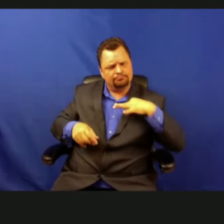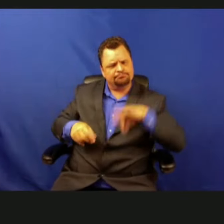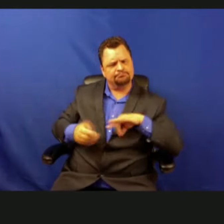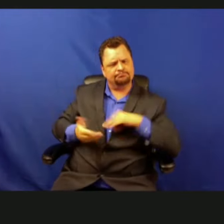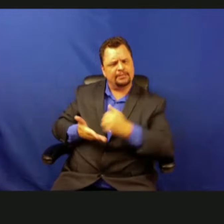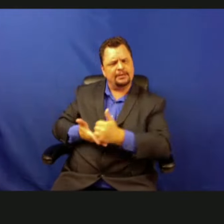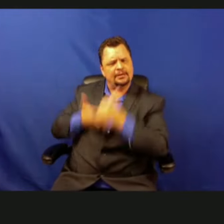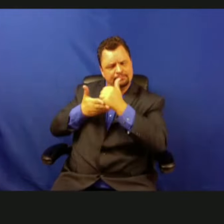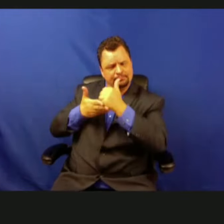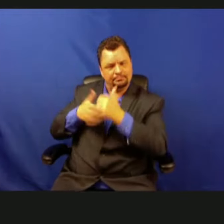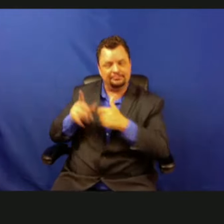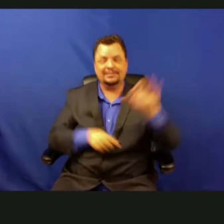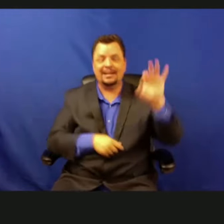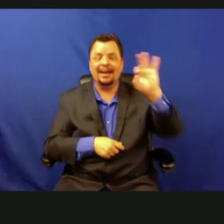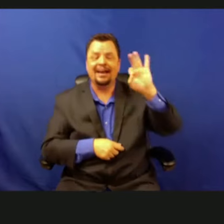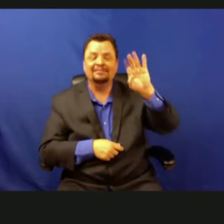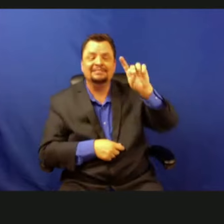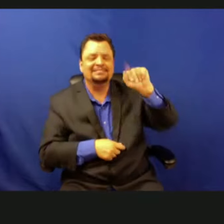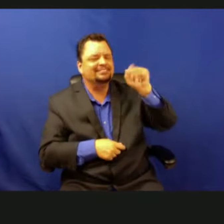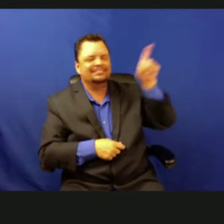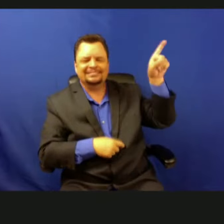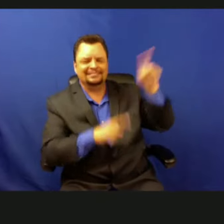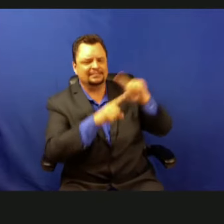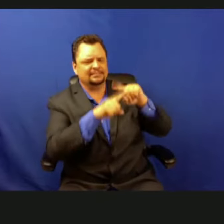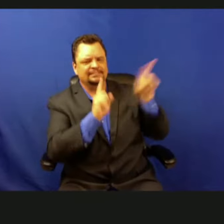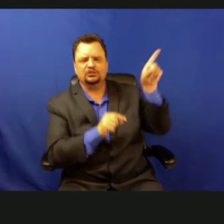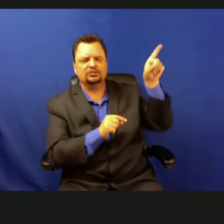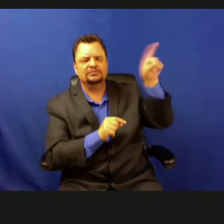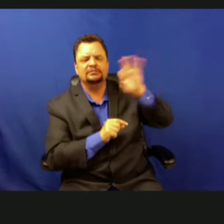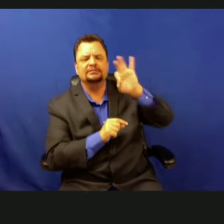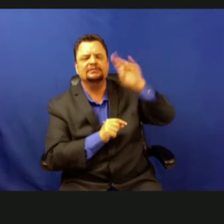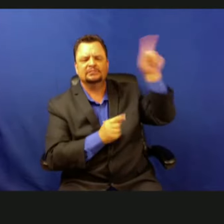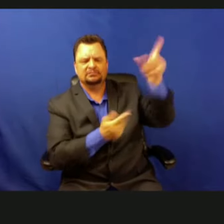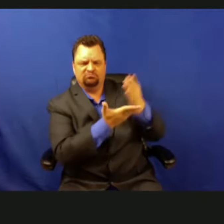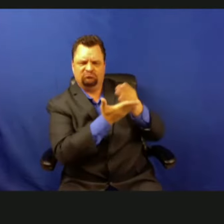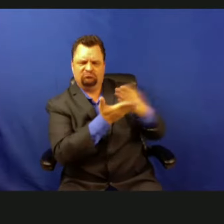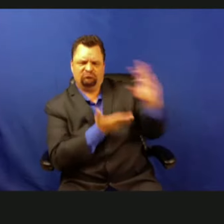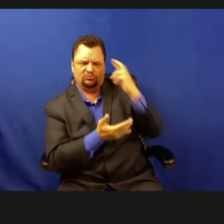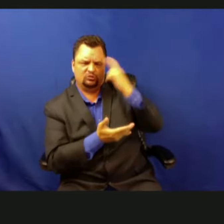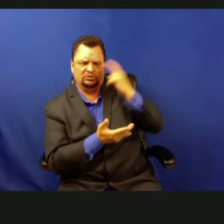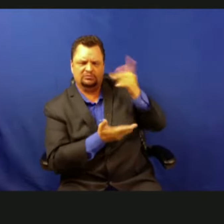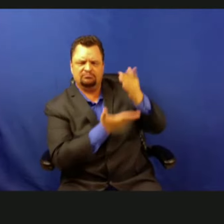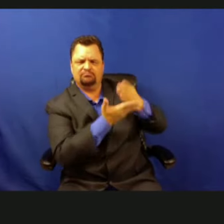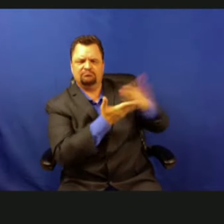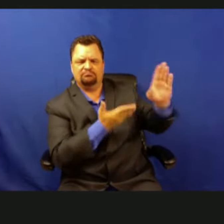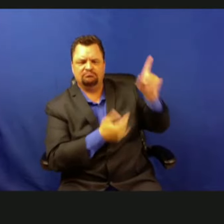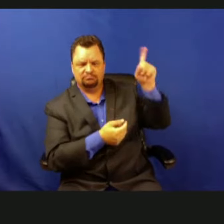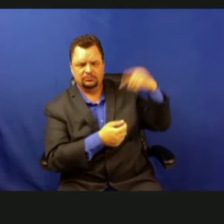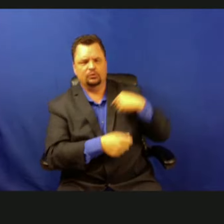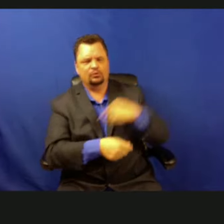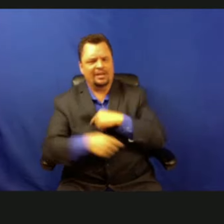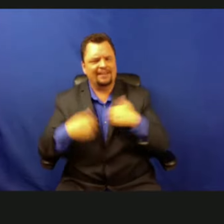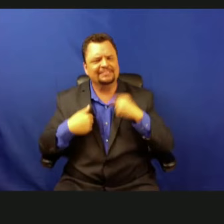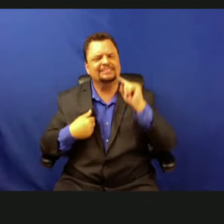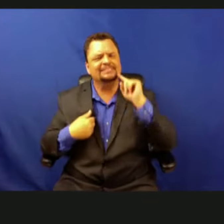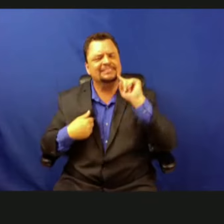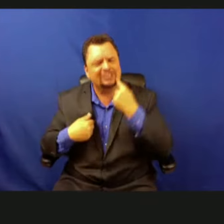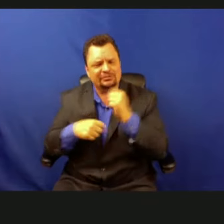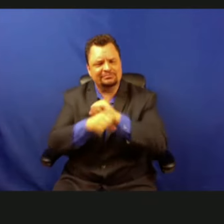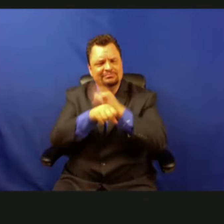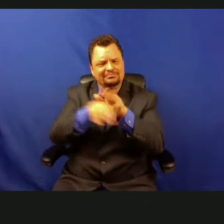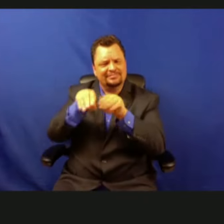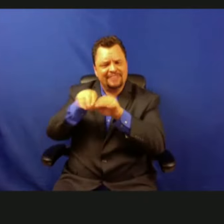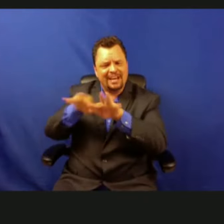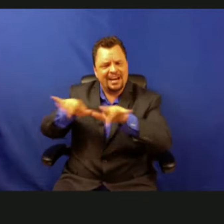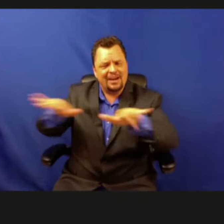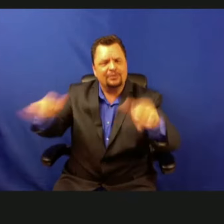there's a real-life pandemic with 900 hospitalizations in Colorado, tens of thousands across the country. We have the ability to end it. We